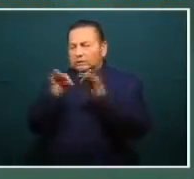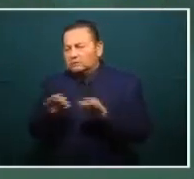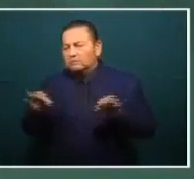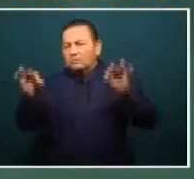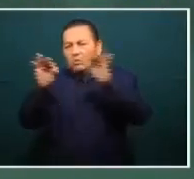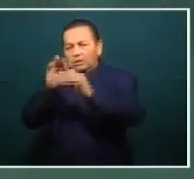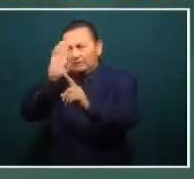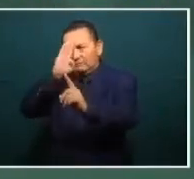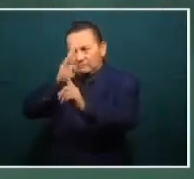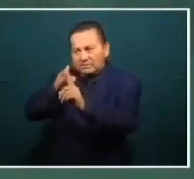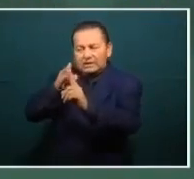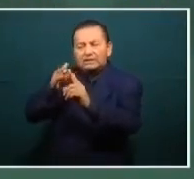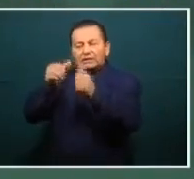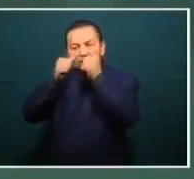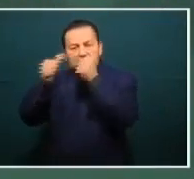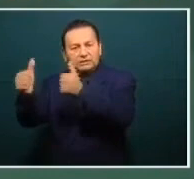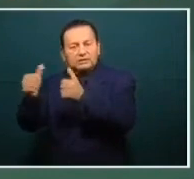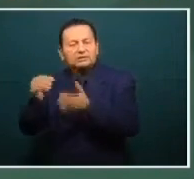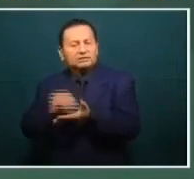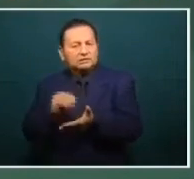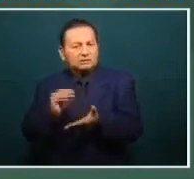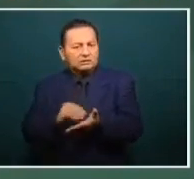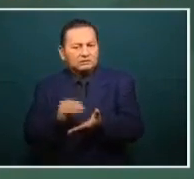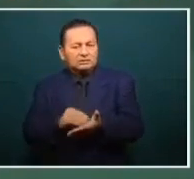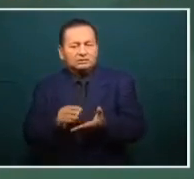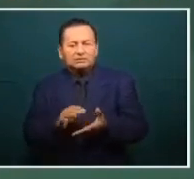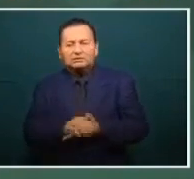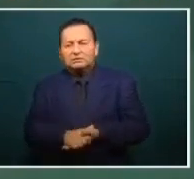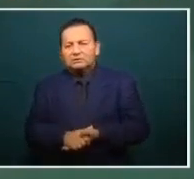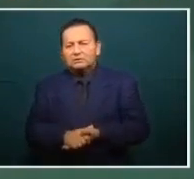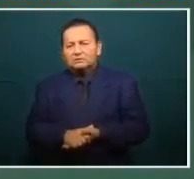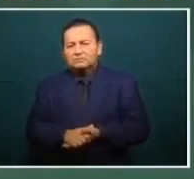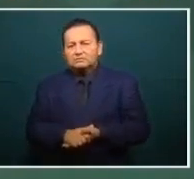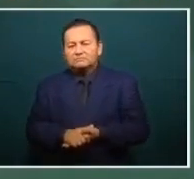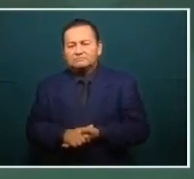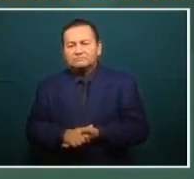But we can't minimize the importance of the relations with the U.S.